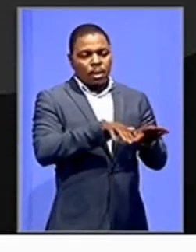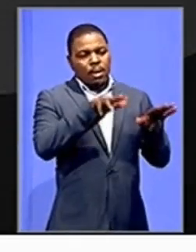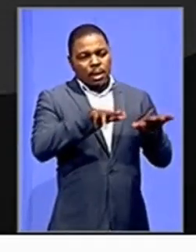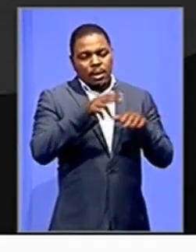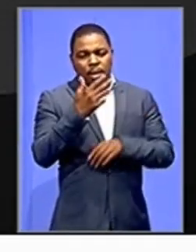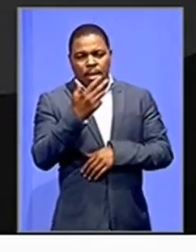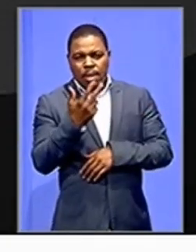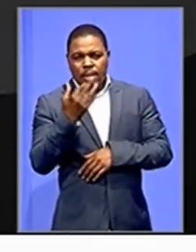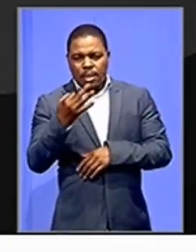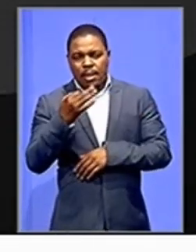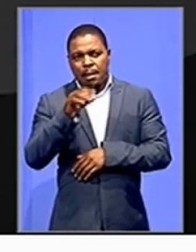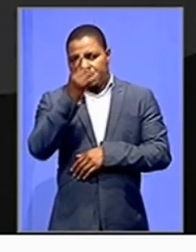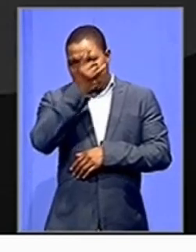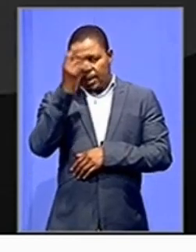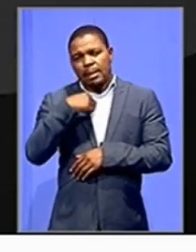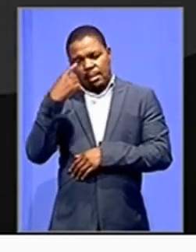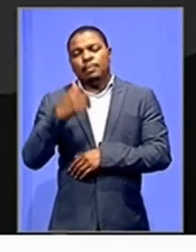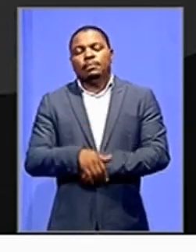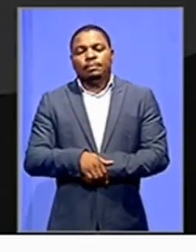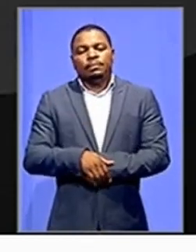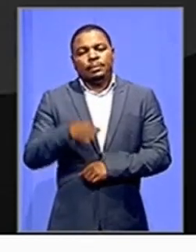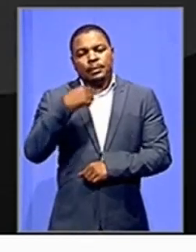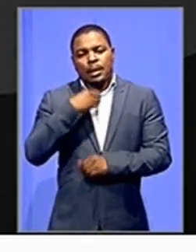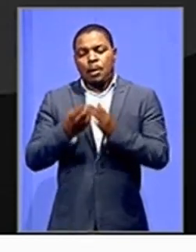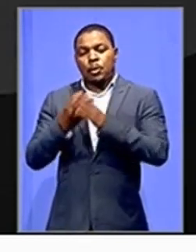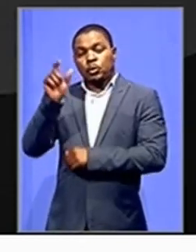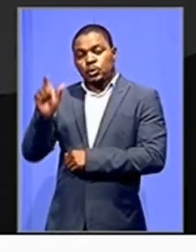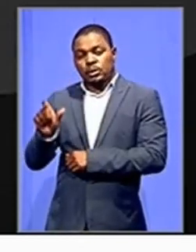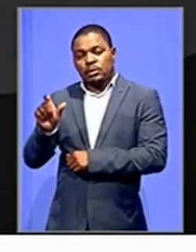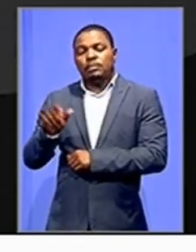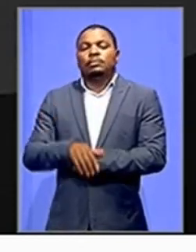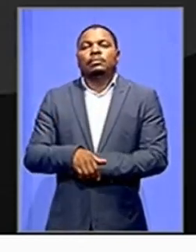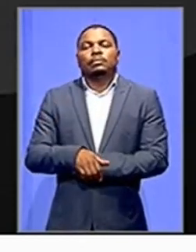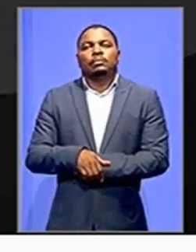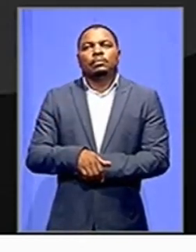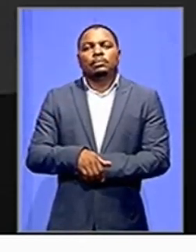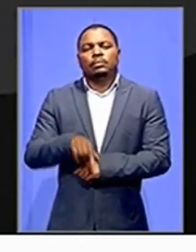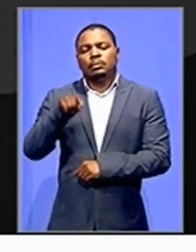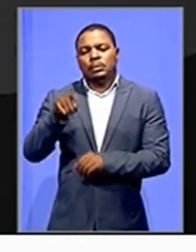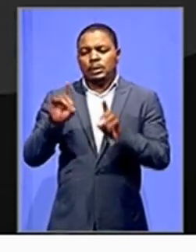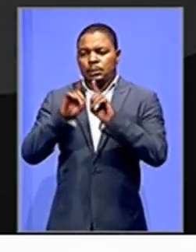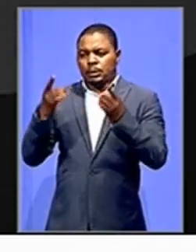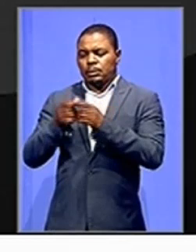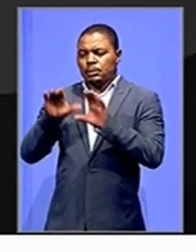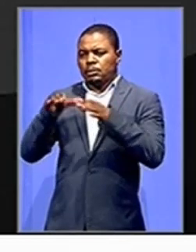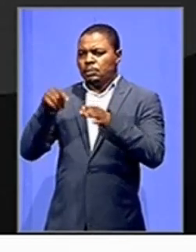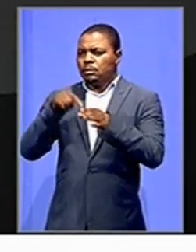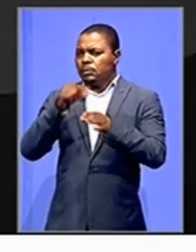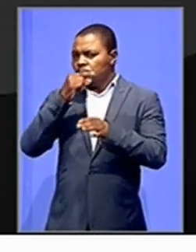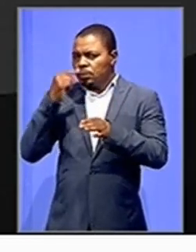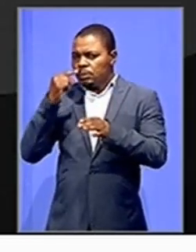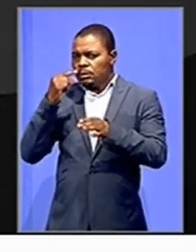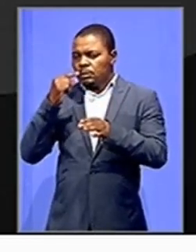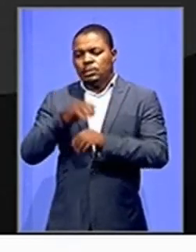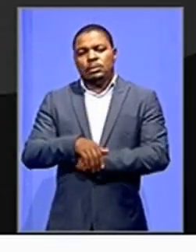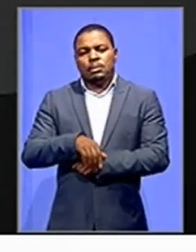1983 I think ka March. So nna ne ke le producer ya department e bitswang ka hore ke